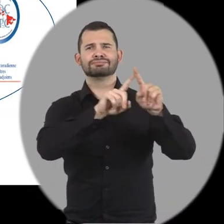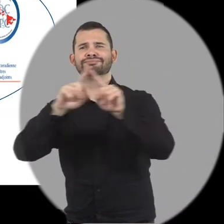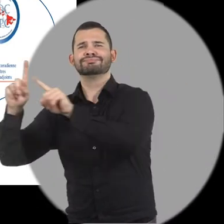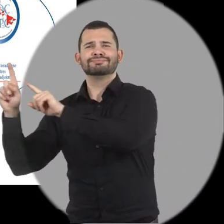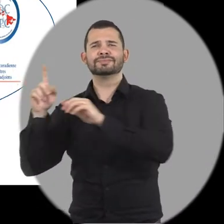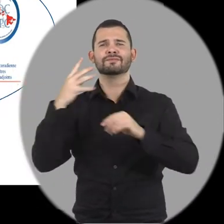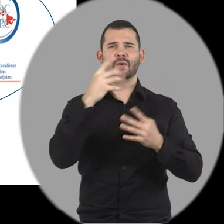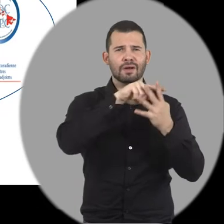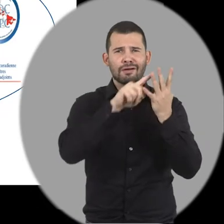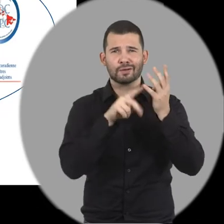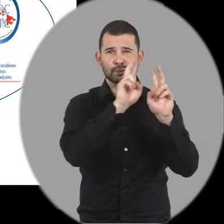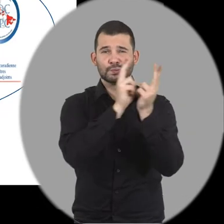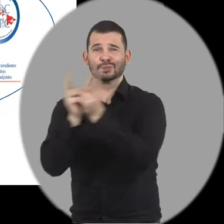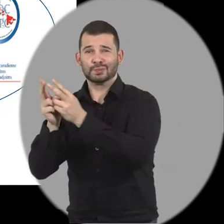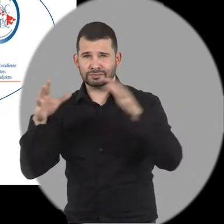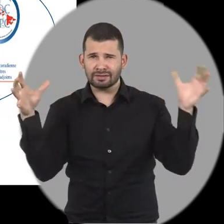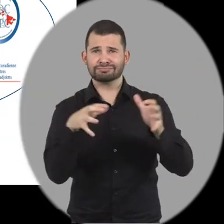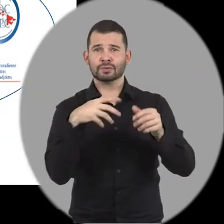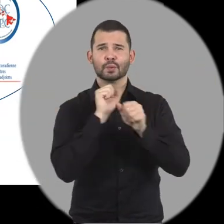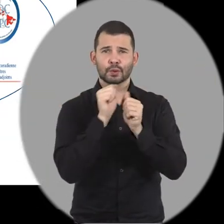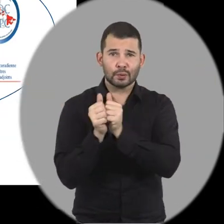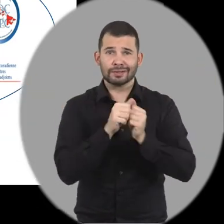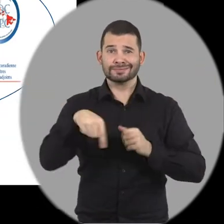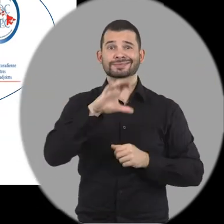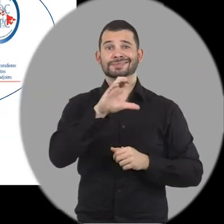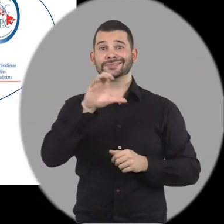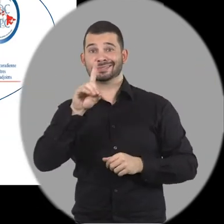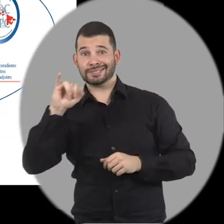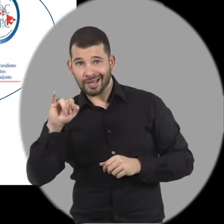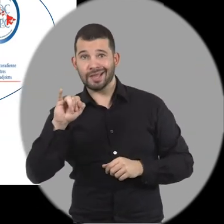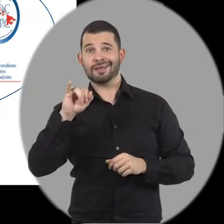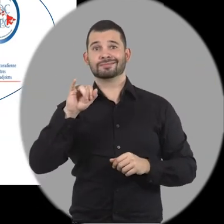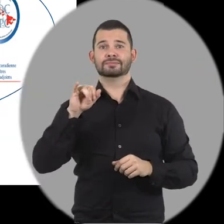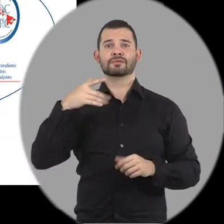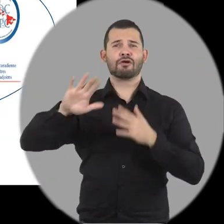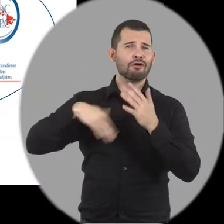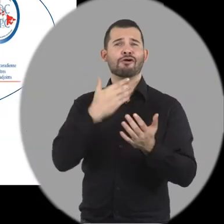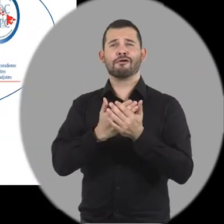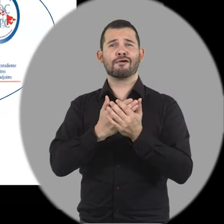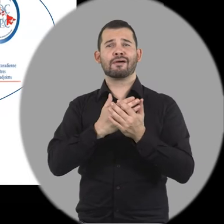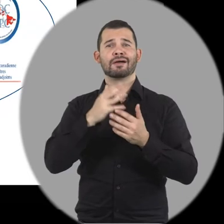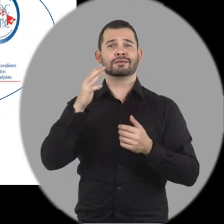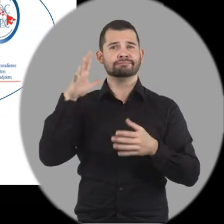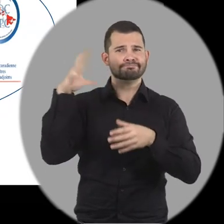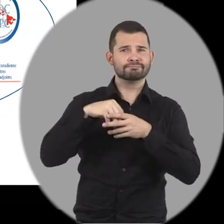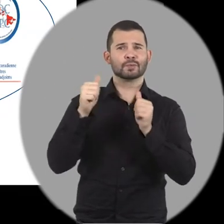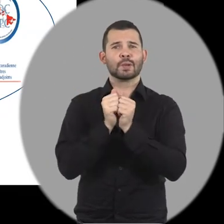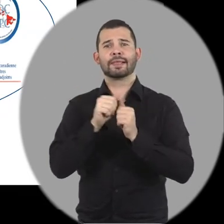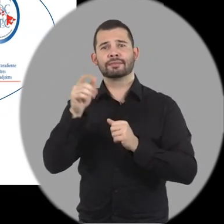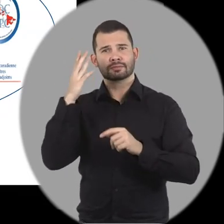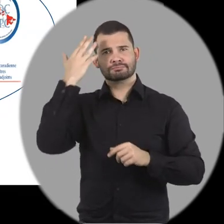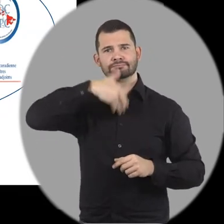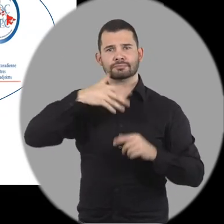Working with the Canadian Centre for Diversity and Inclusion, CCDI, all committee members participated in unconscious bias training and